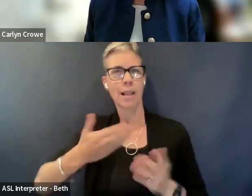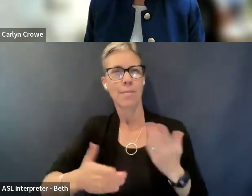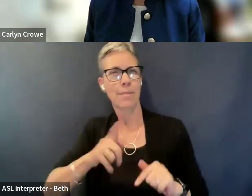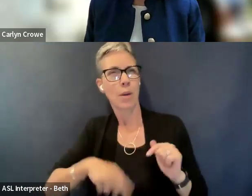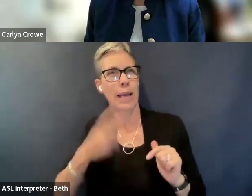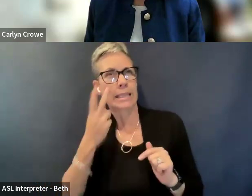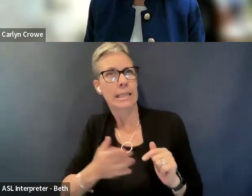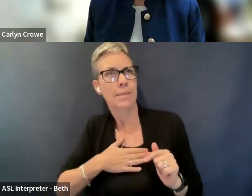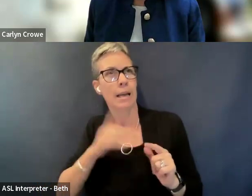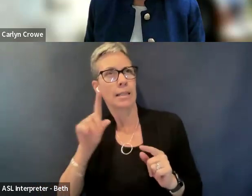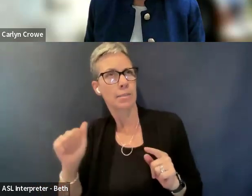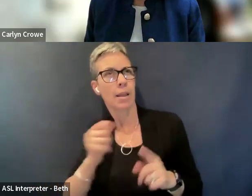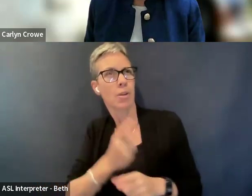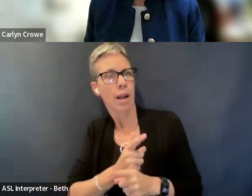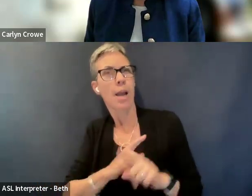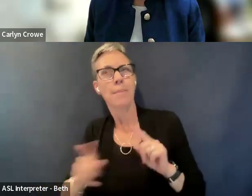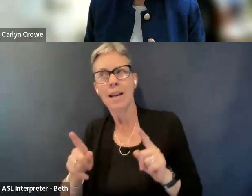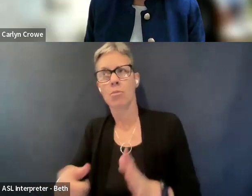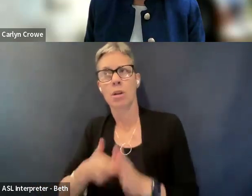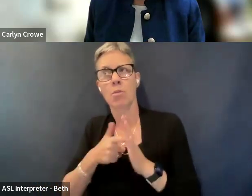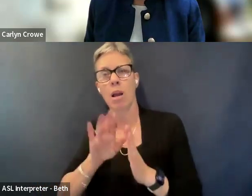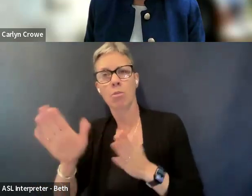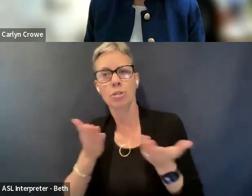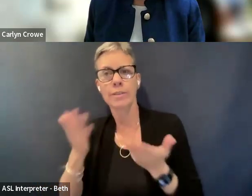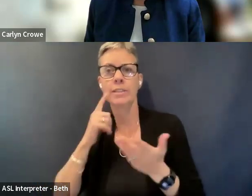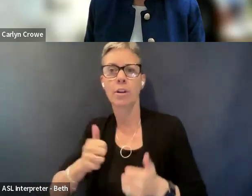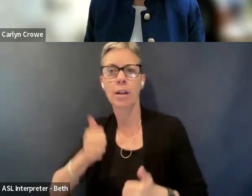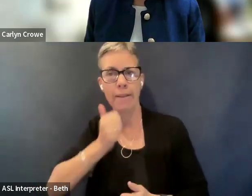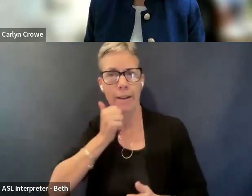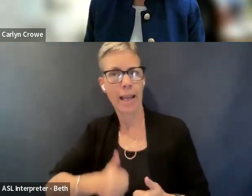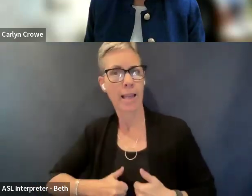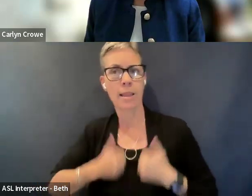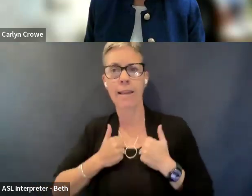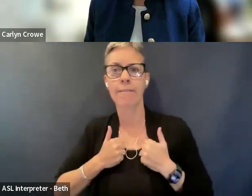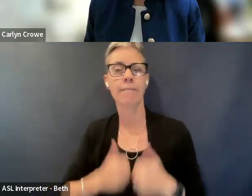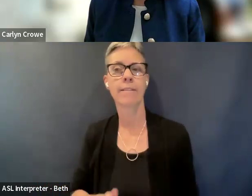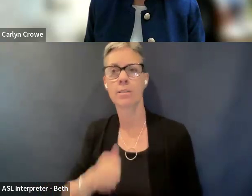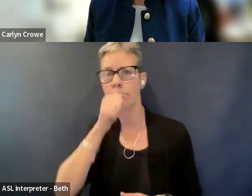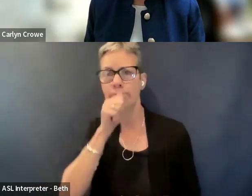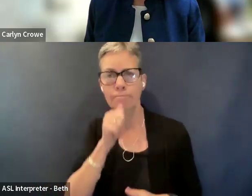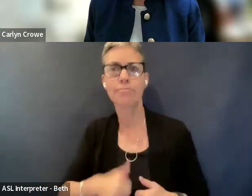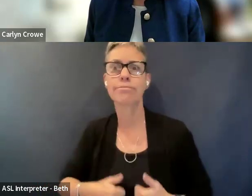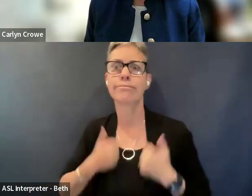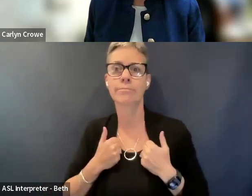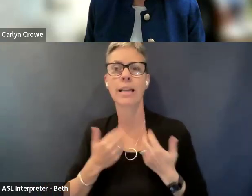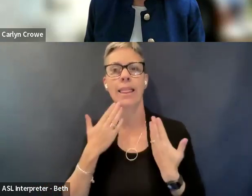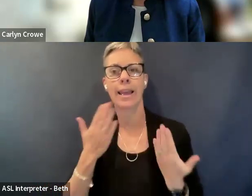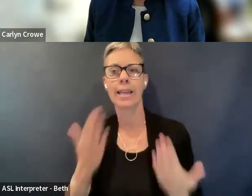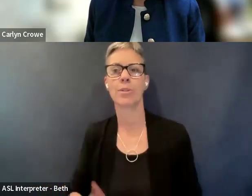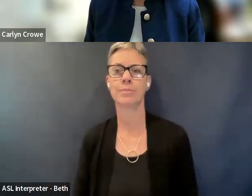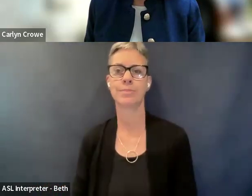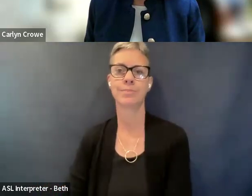but we need their services to get by in daily life. Thank you.